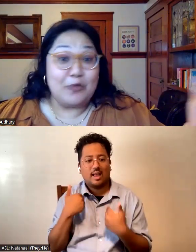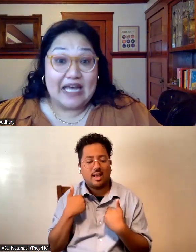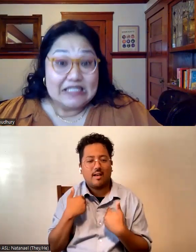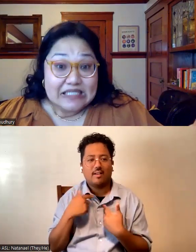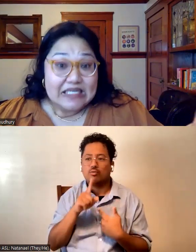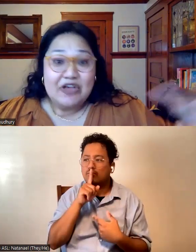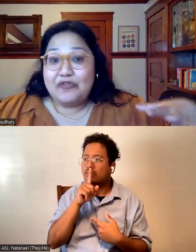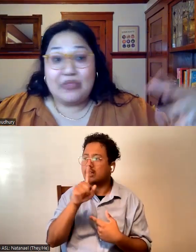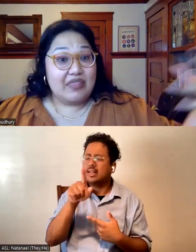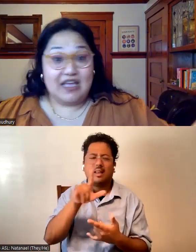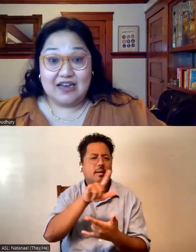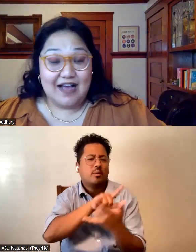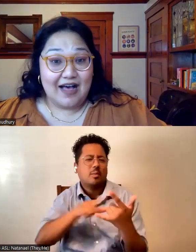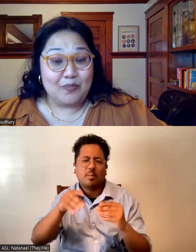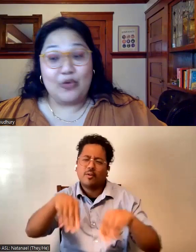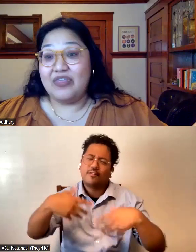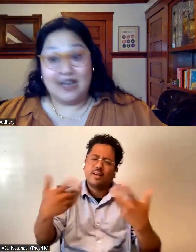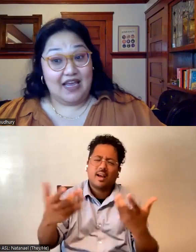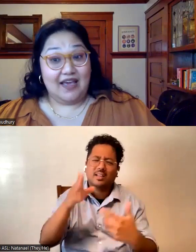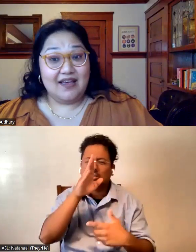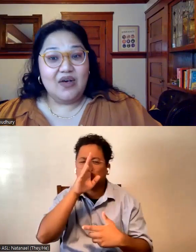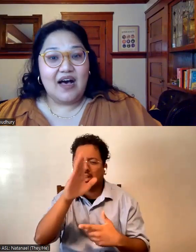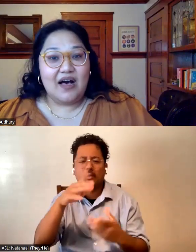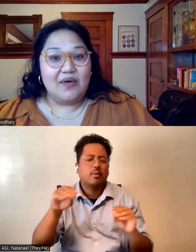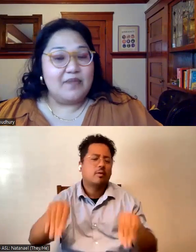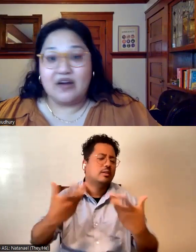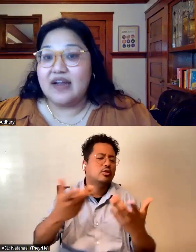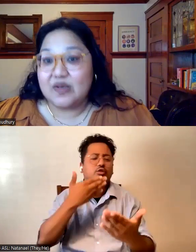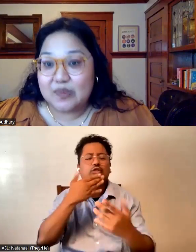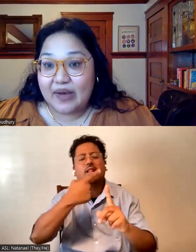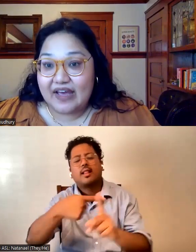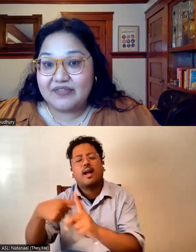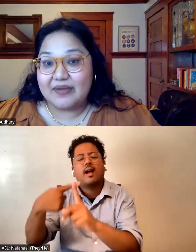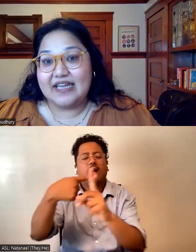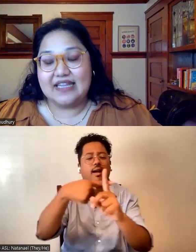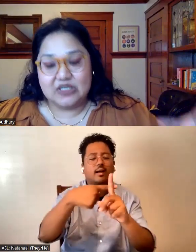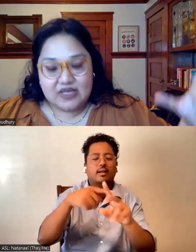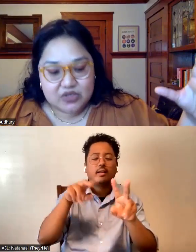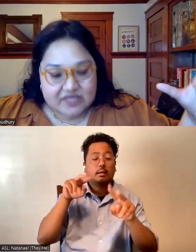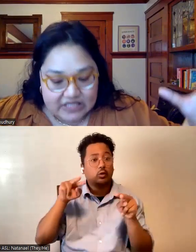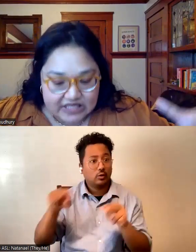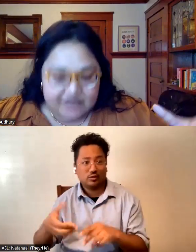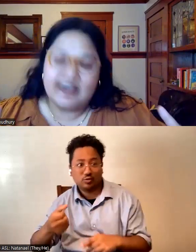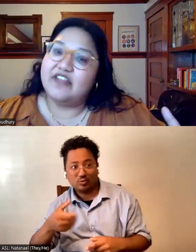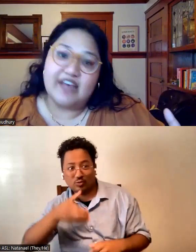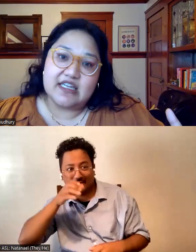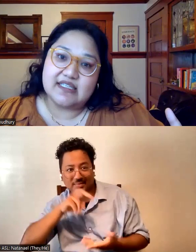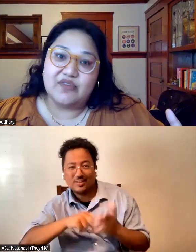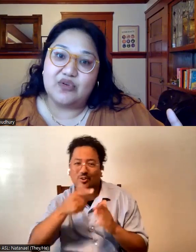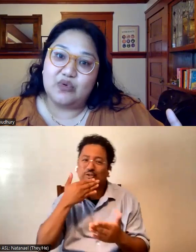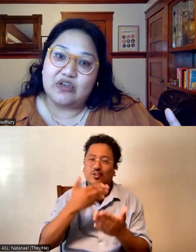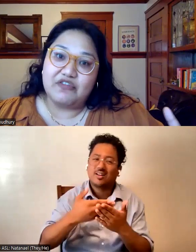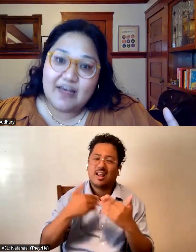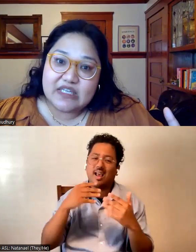and romance for the thin or thinning American housewife, right? That sort of solidified the fantasy